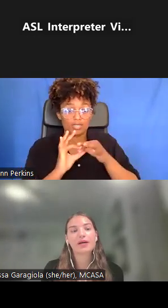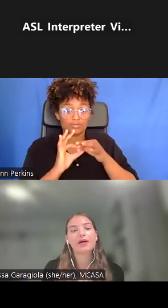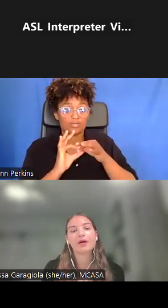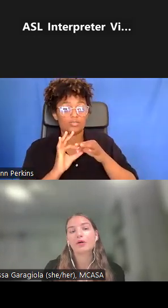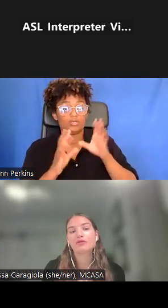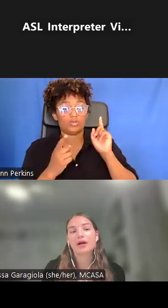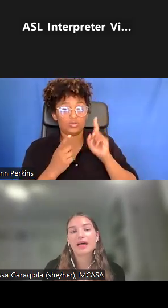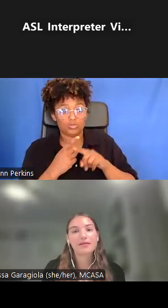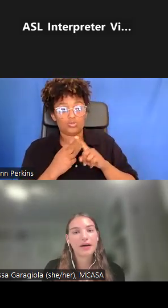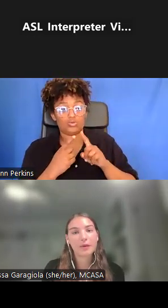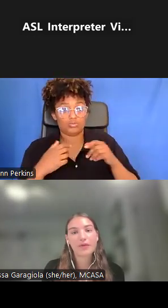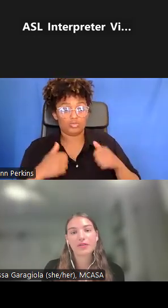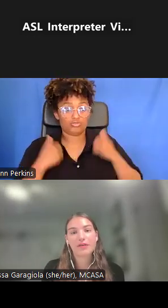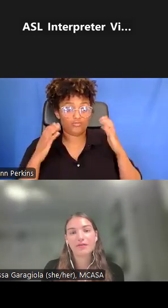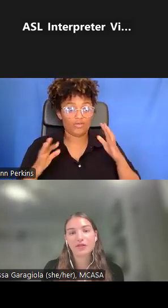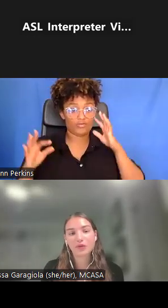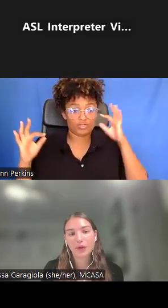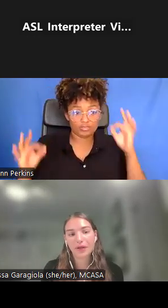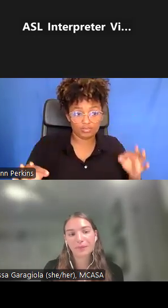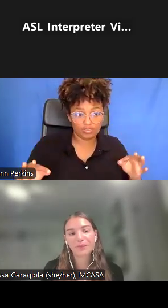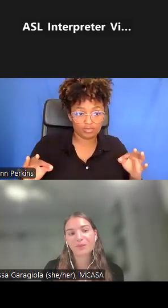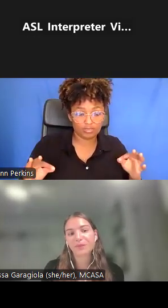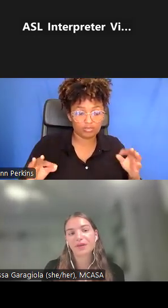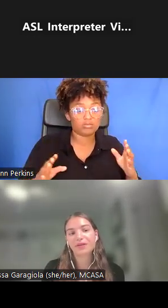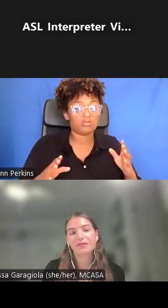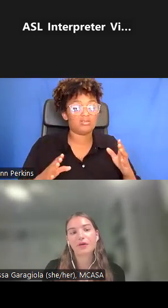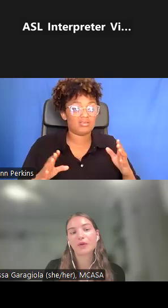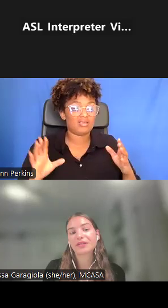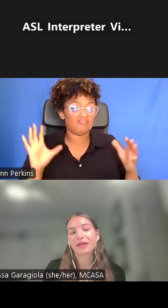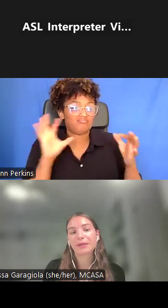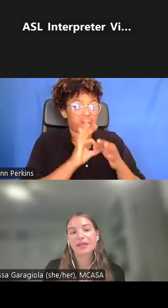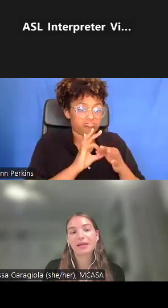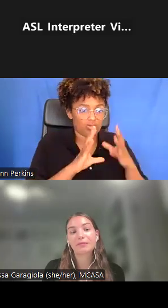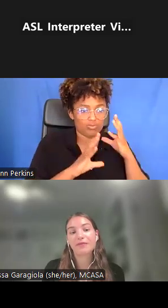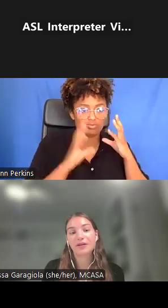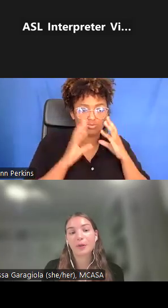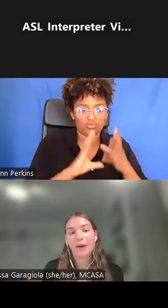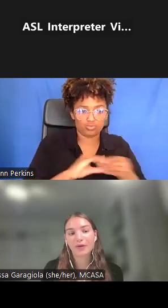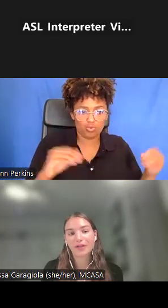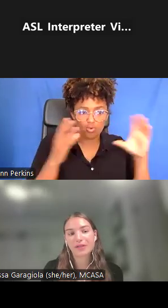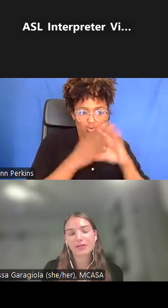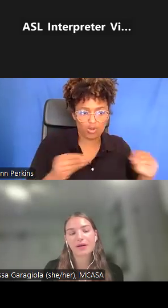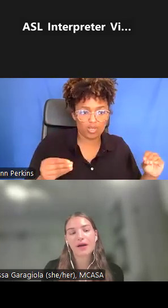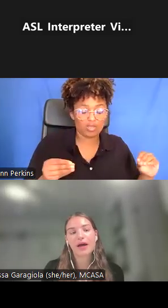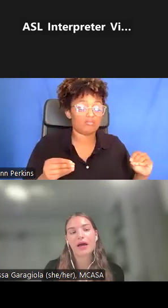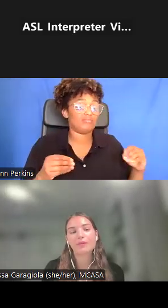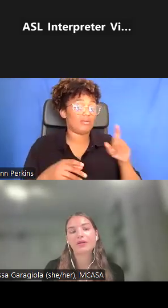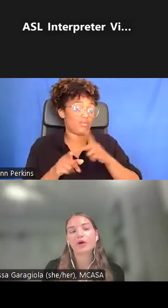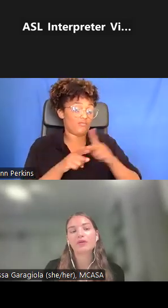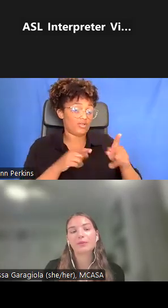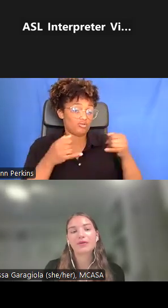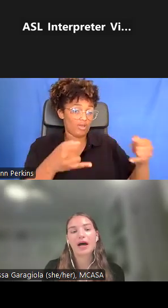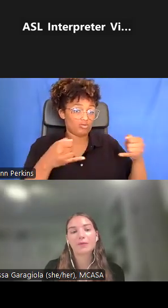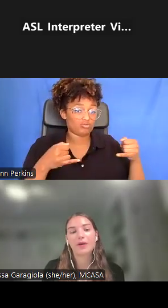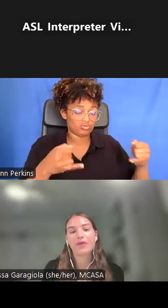decisions, over-identifying with the survivor's story, difficulty in maintaining professional boundaries, and